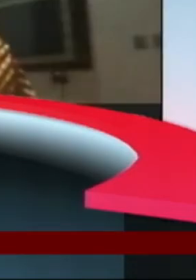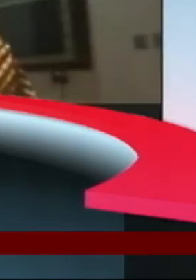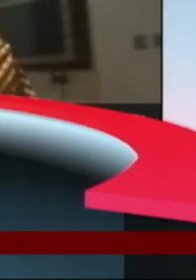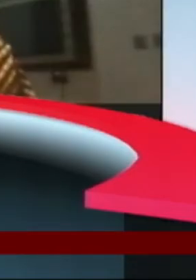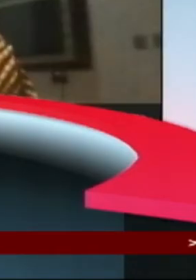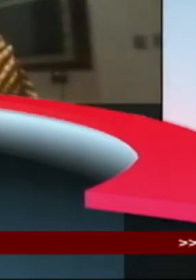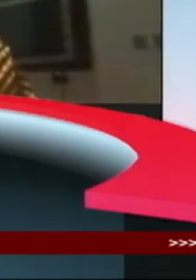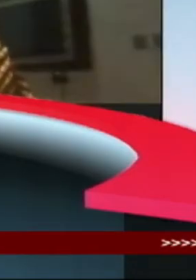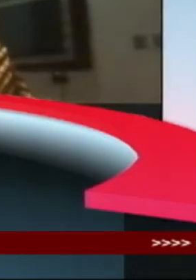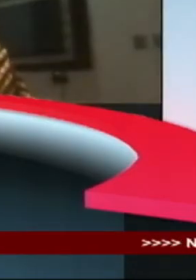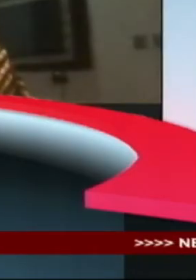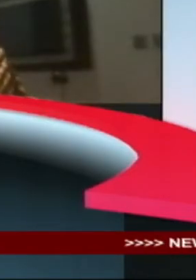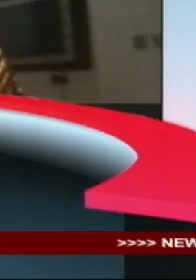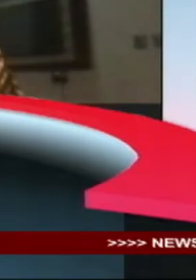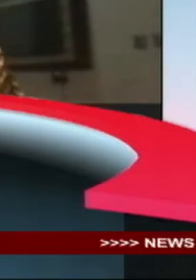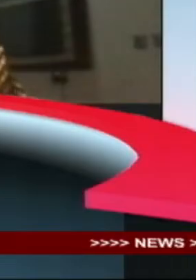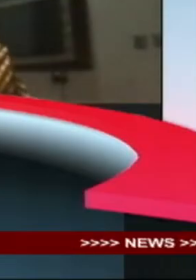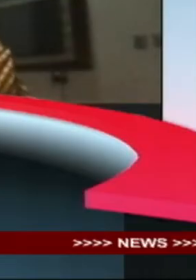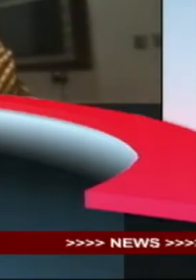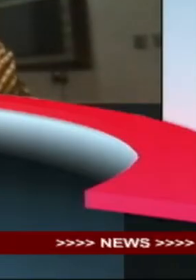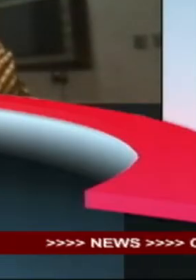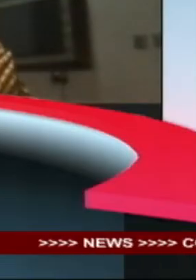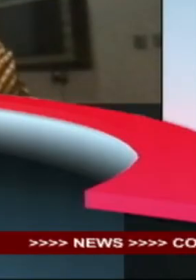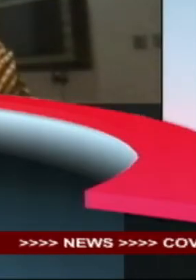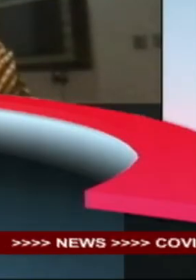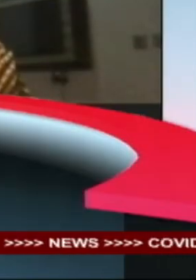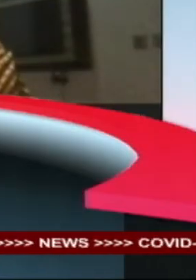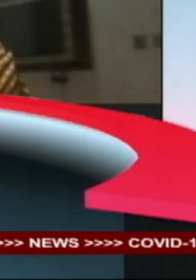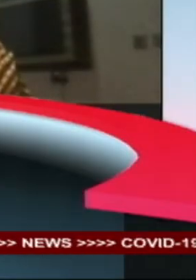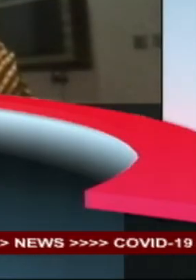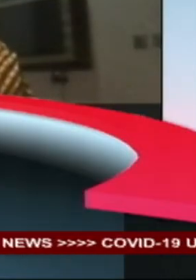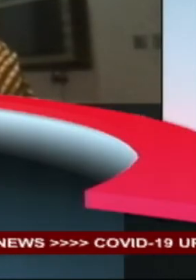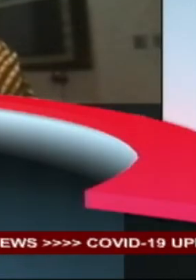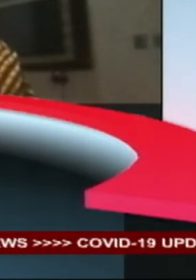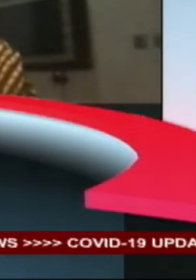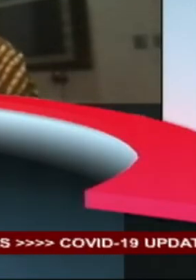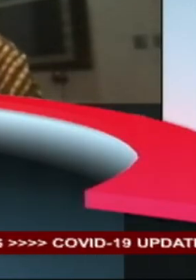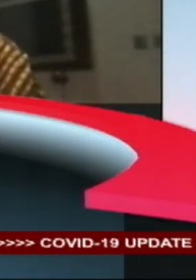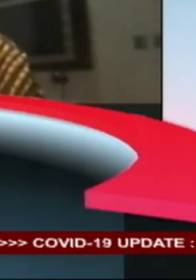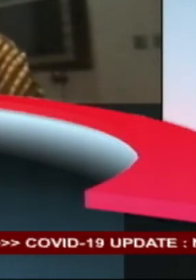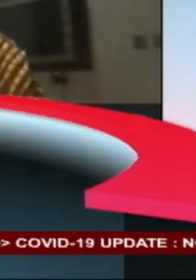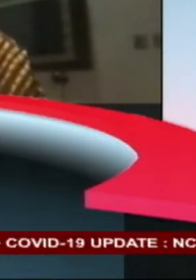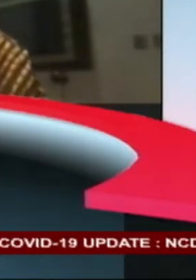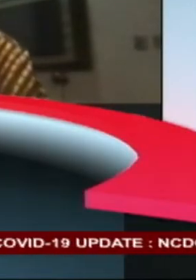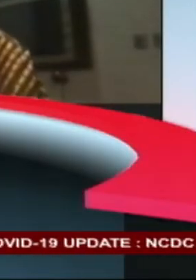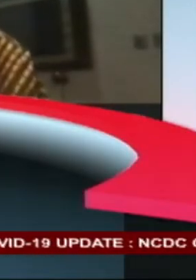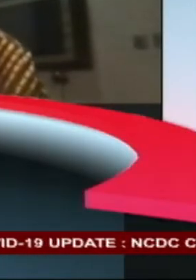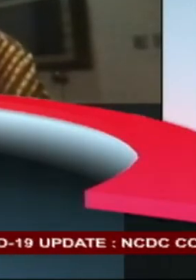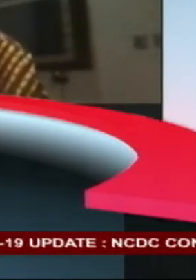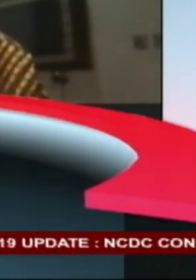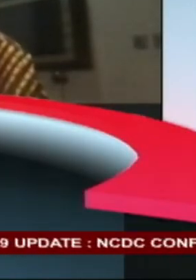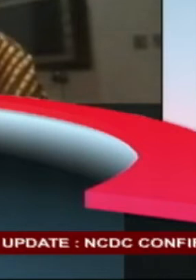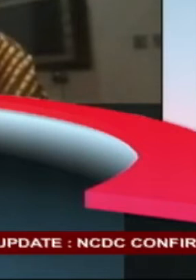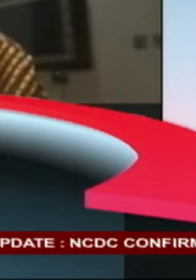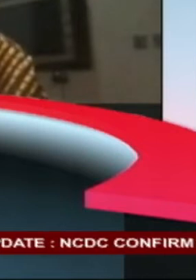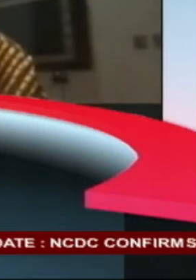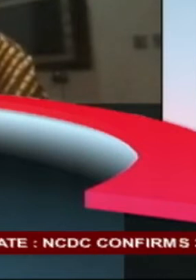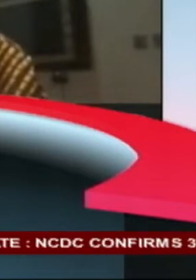Foundation, Dr. Mimo Basi. Glad to have you join us in our studios at this time. Thank you so